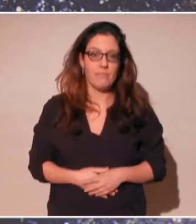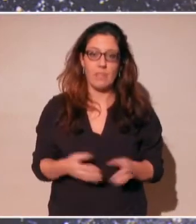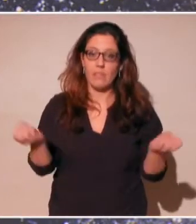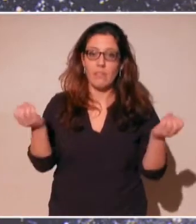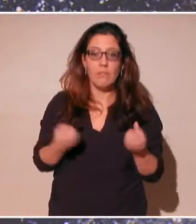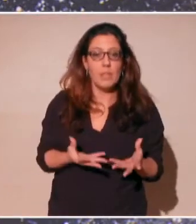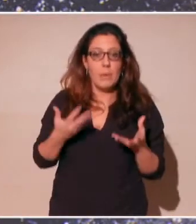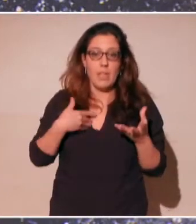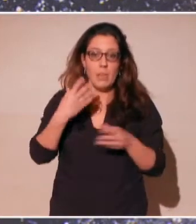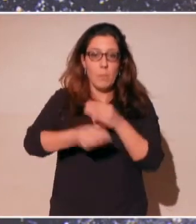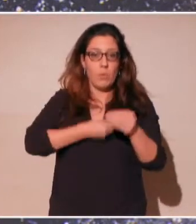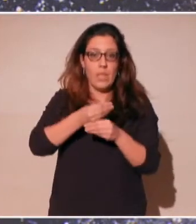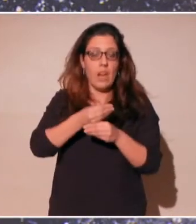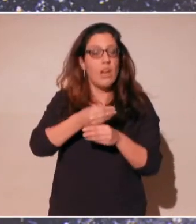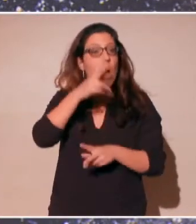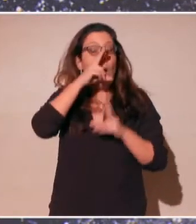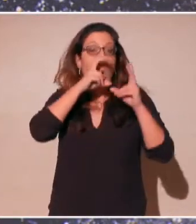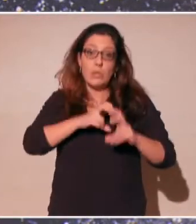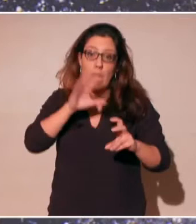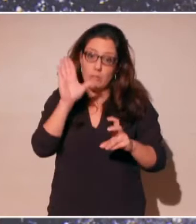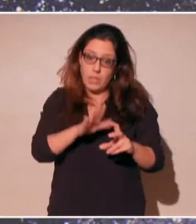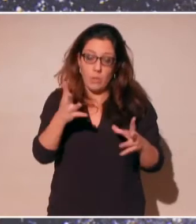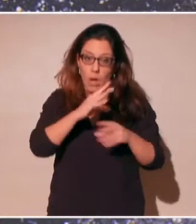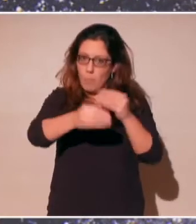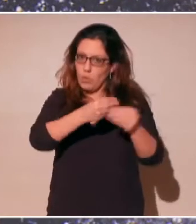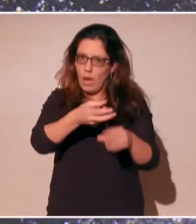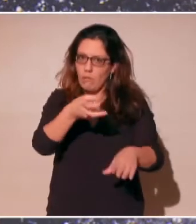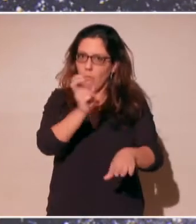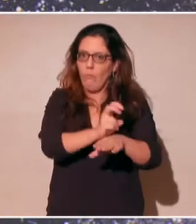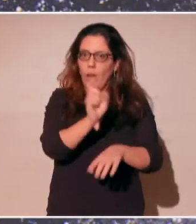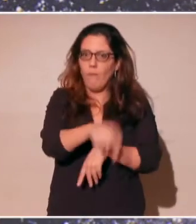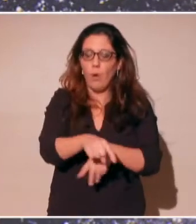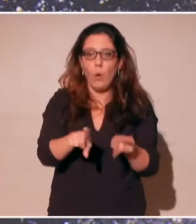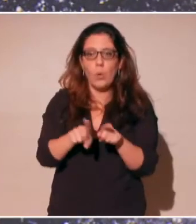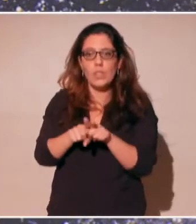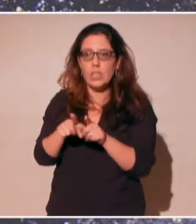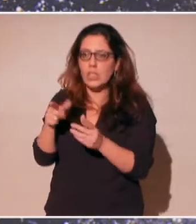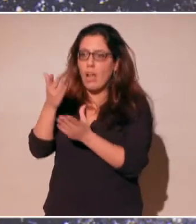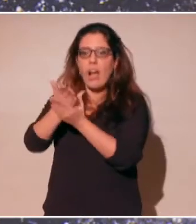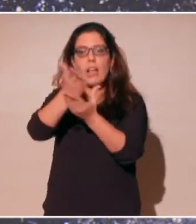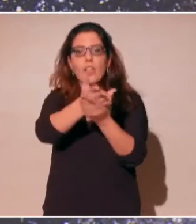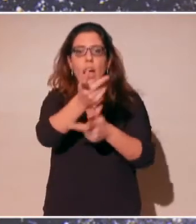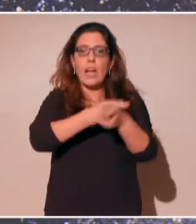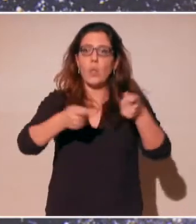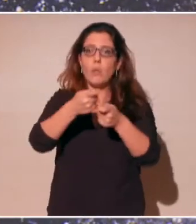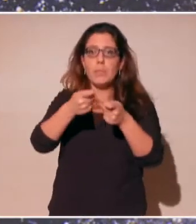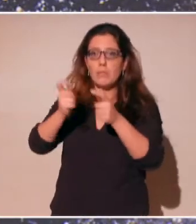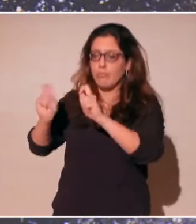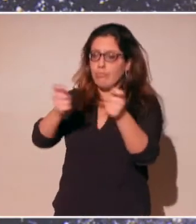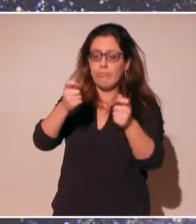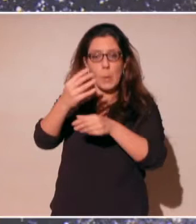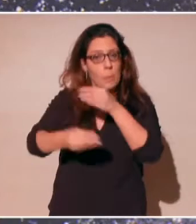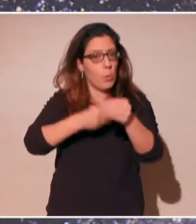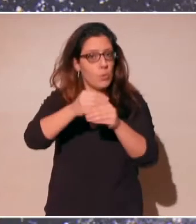it is a global phenomenon. Research is a global phenomenon as well. And everybody who's working in